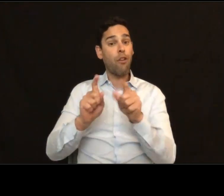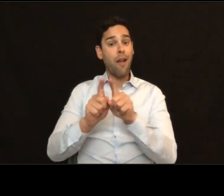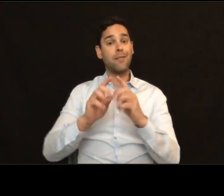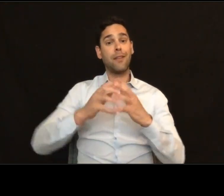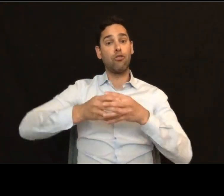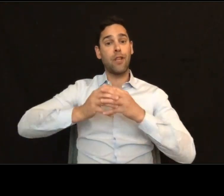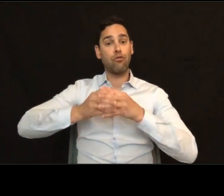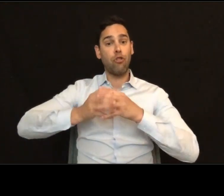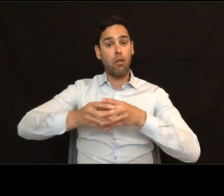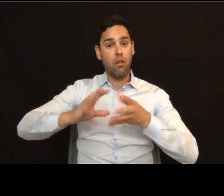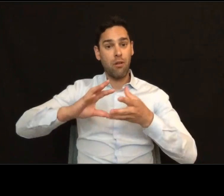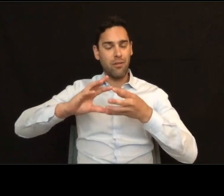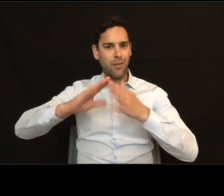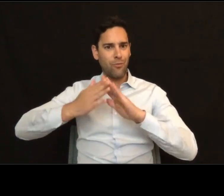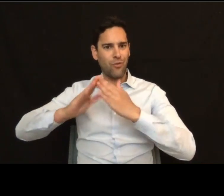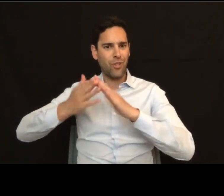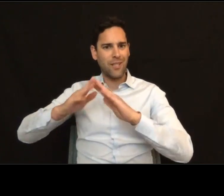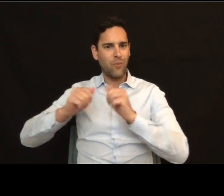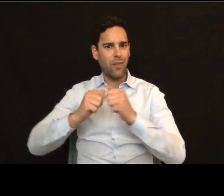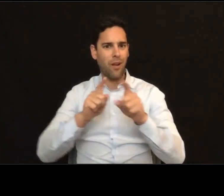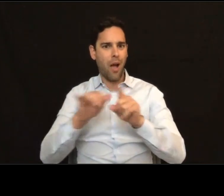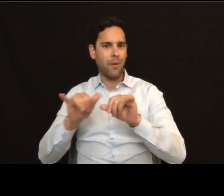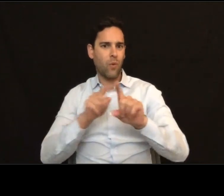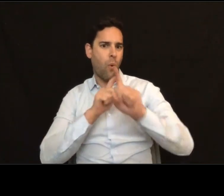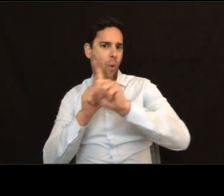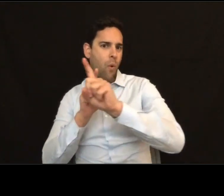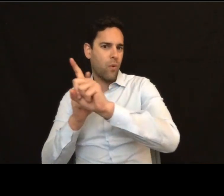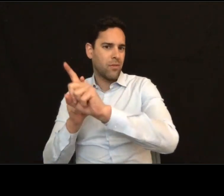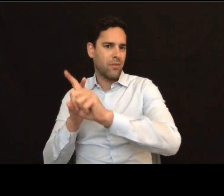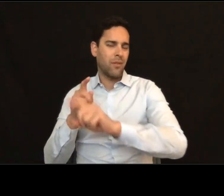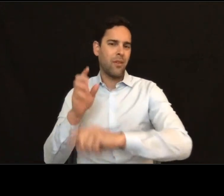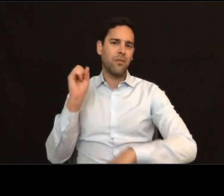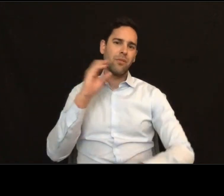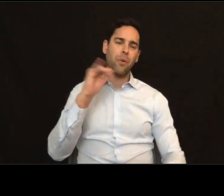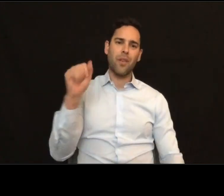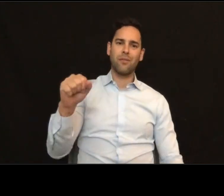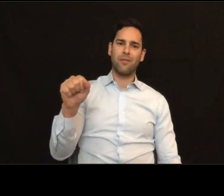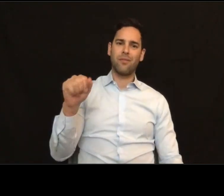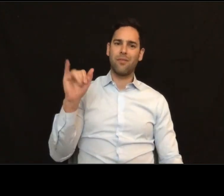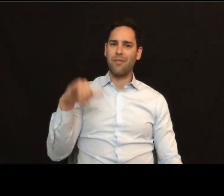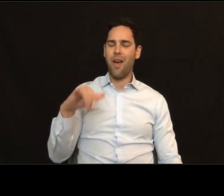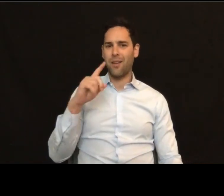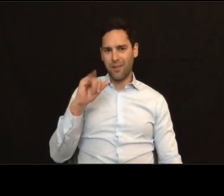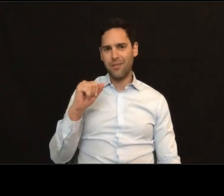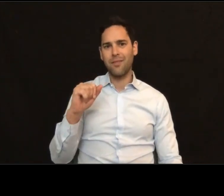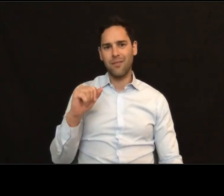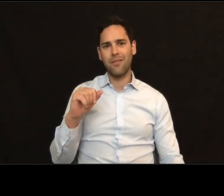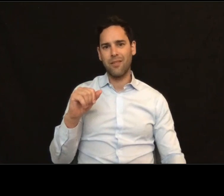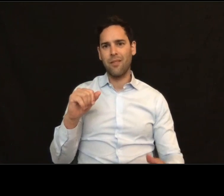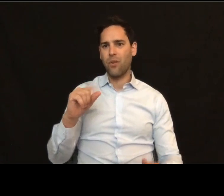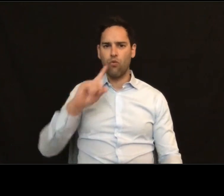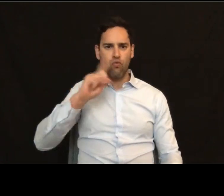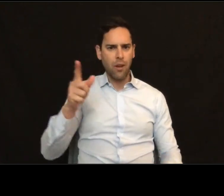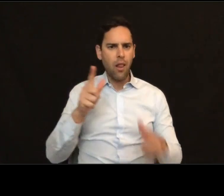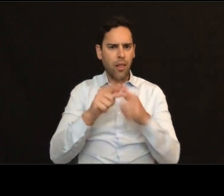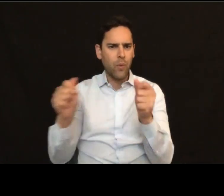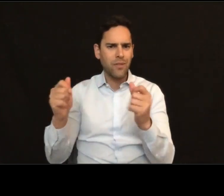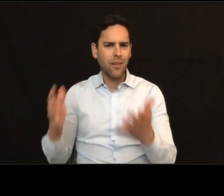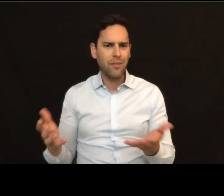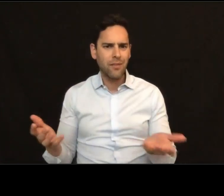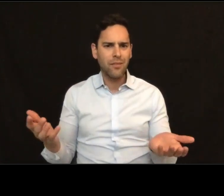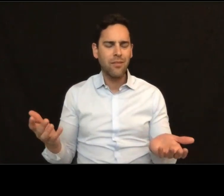goals. And yeah, so it is legitimate linguistics. It is real linguistics,